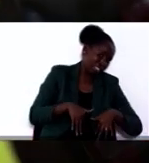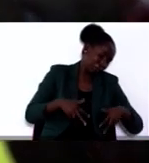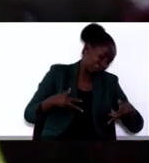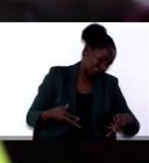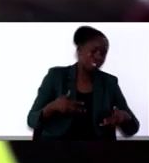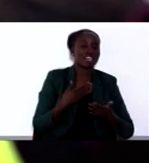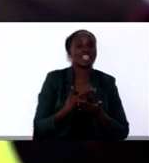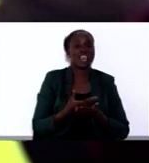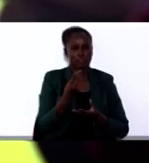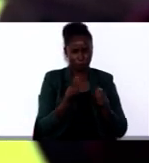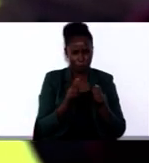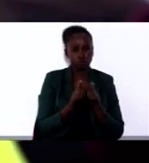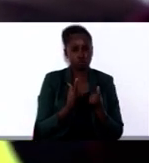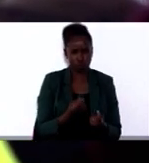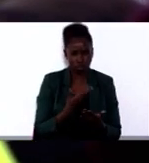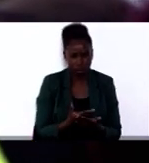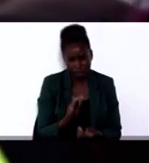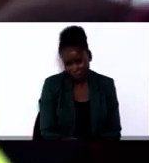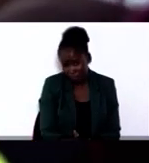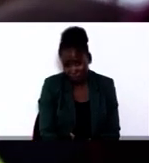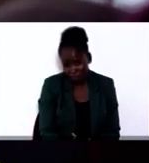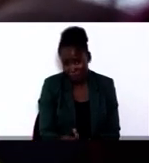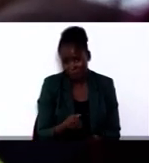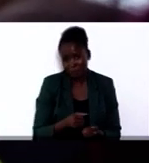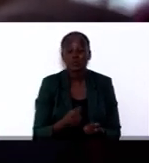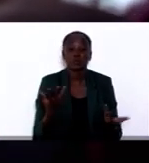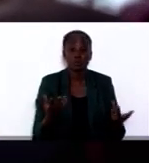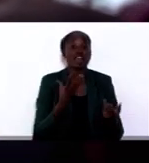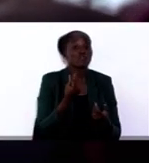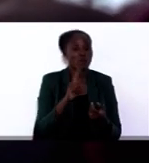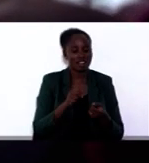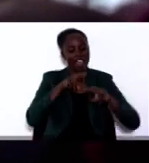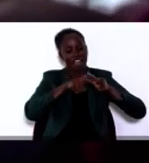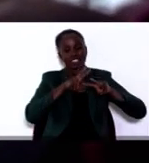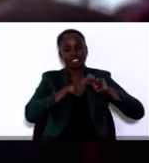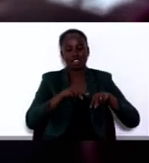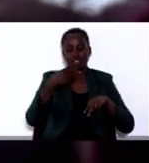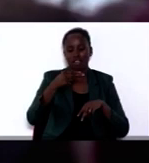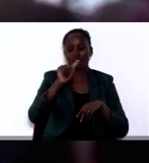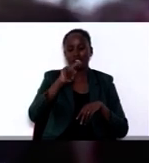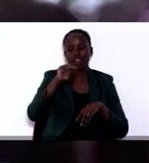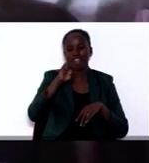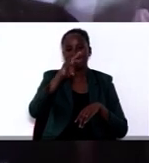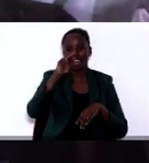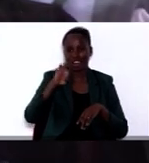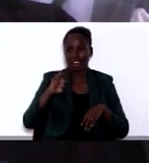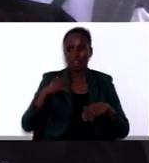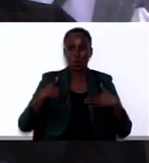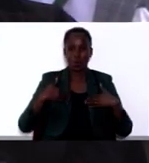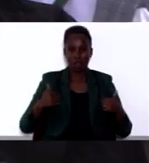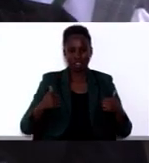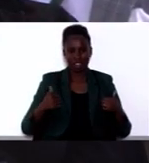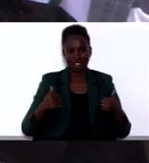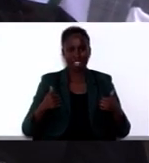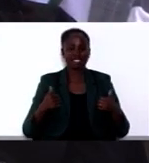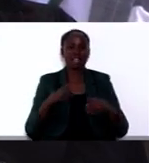have something now to do from now on. The hashtag Hanyani Wellness Campaign has been